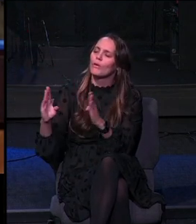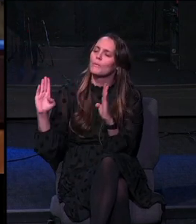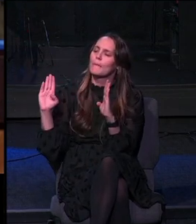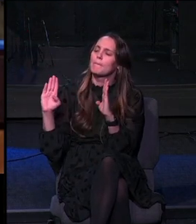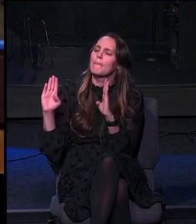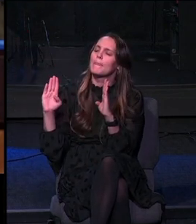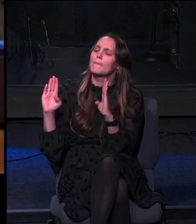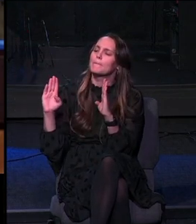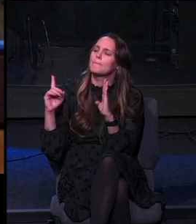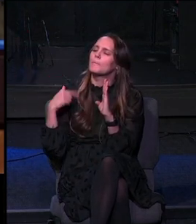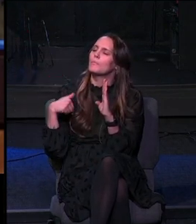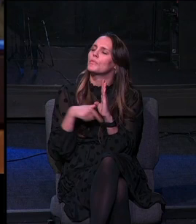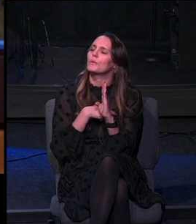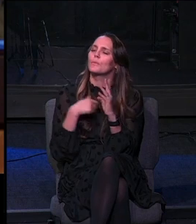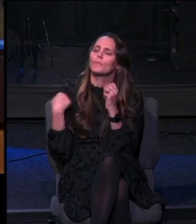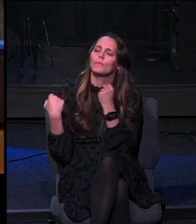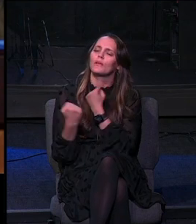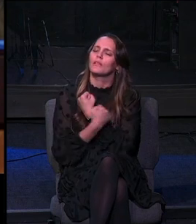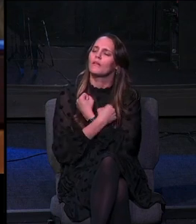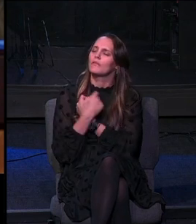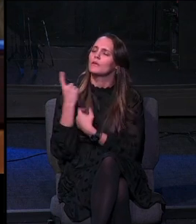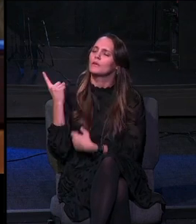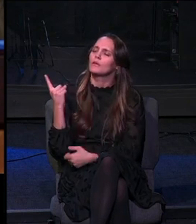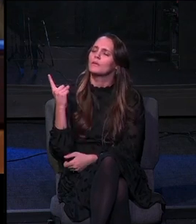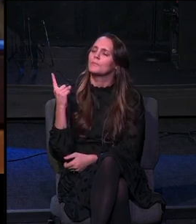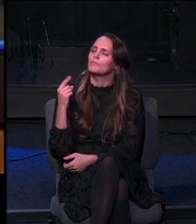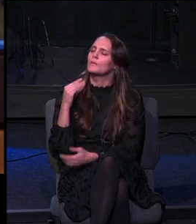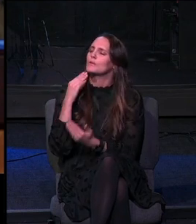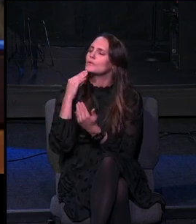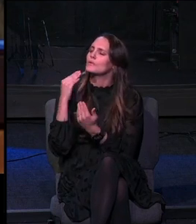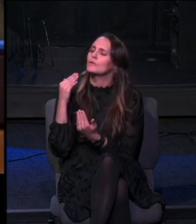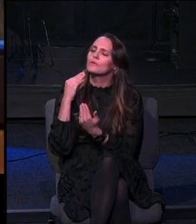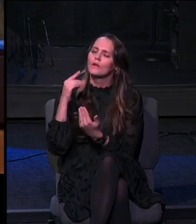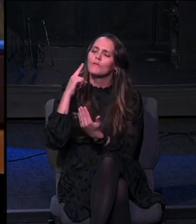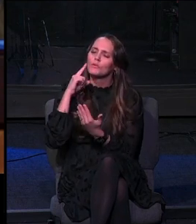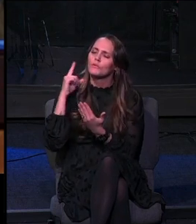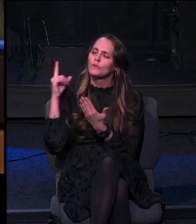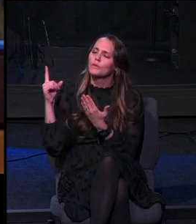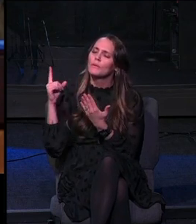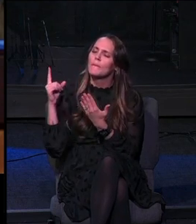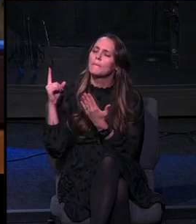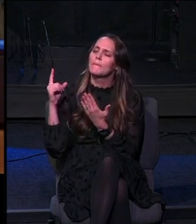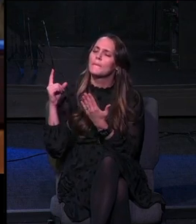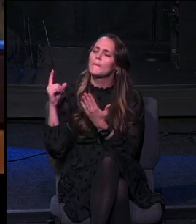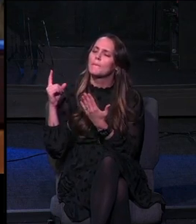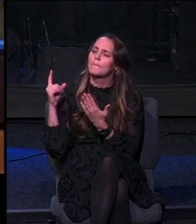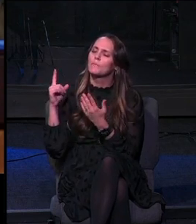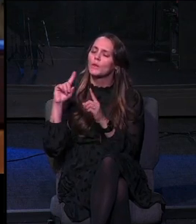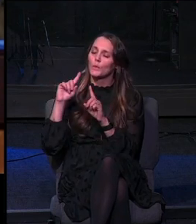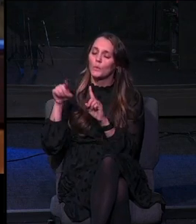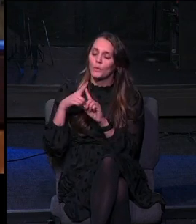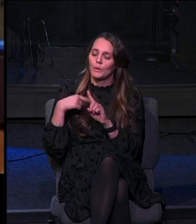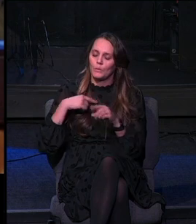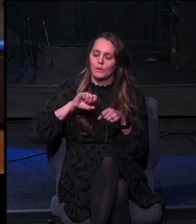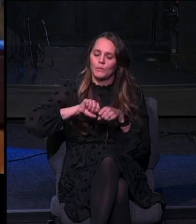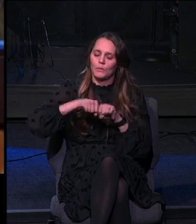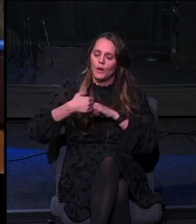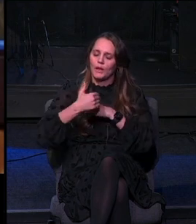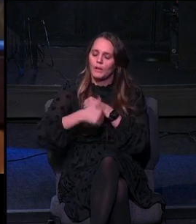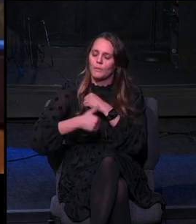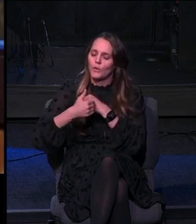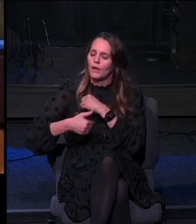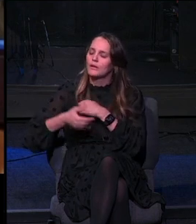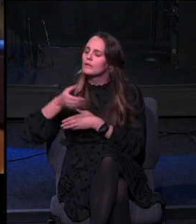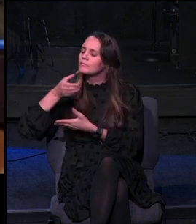We just love you. We are so grateful for you. And as we break bread and drink the cup today, God,